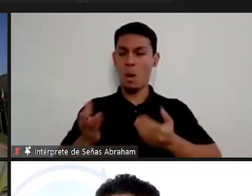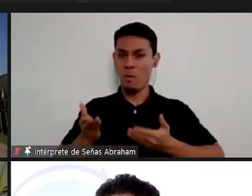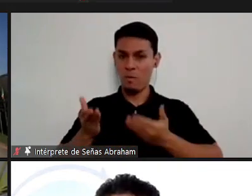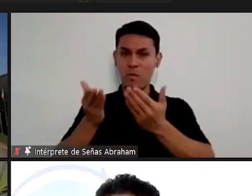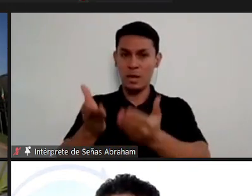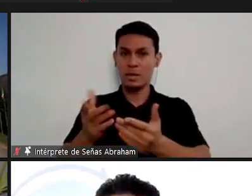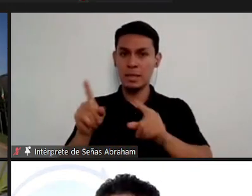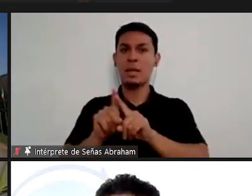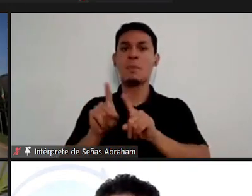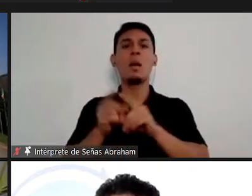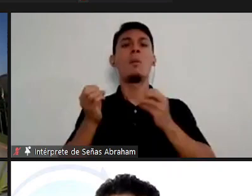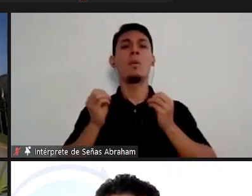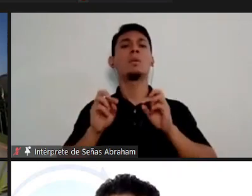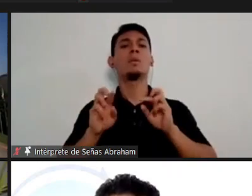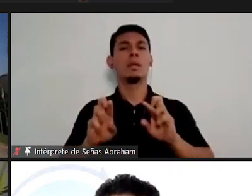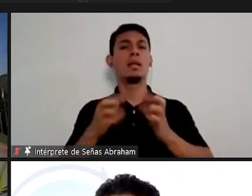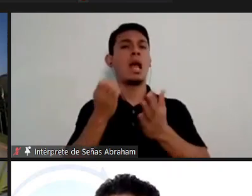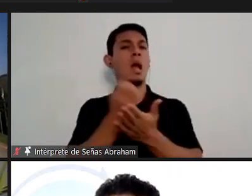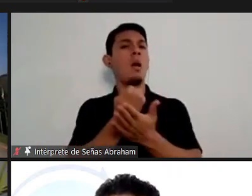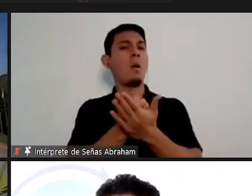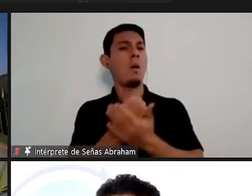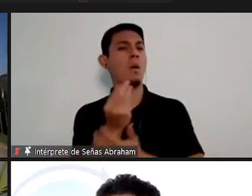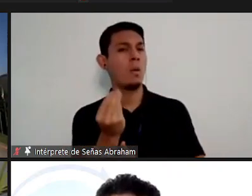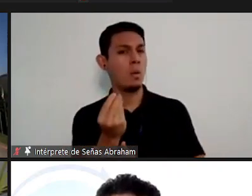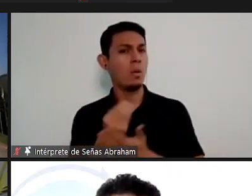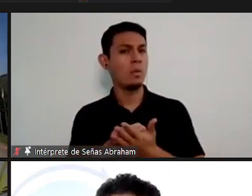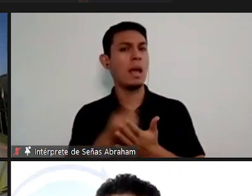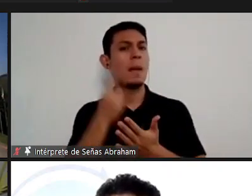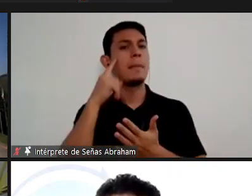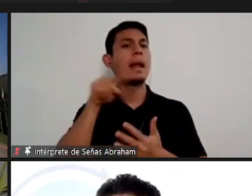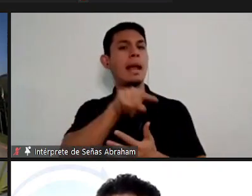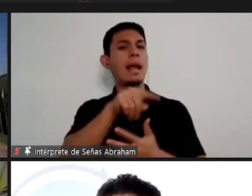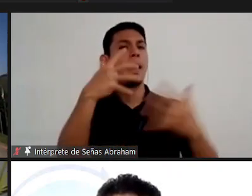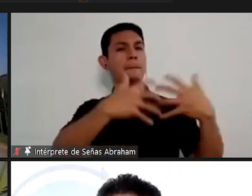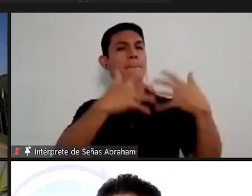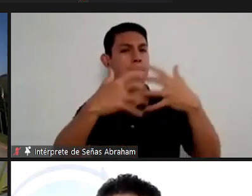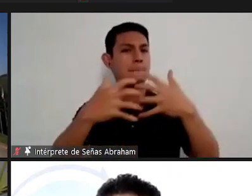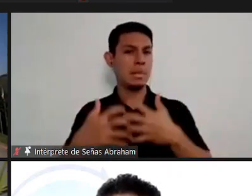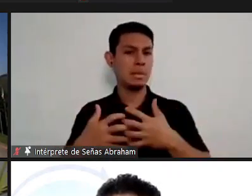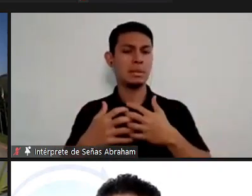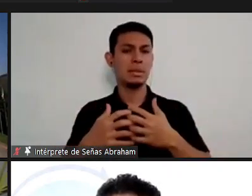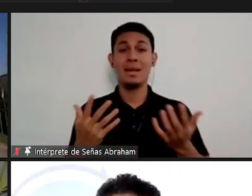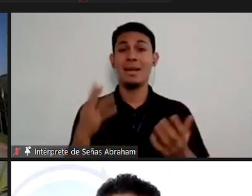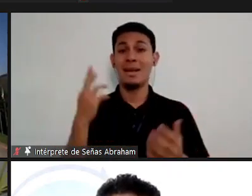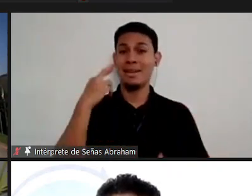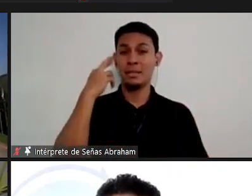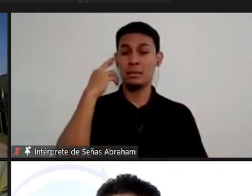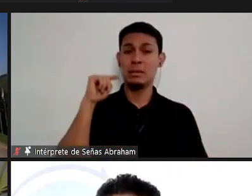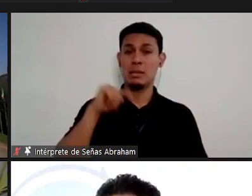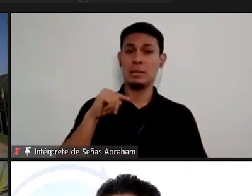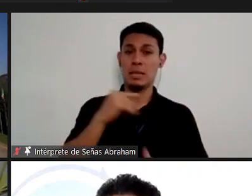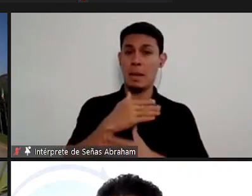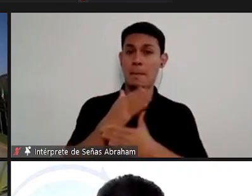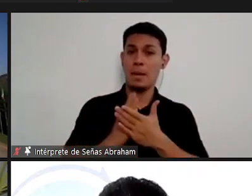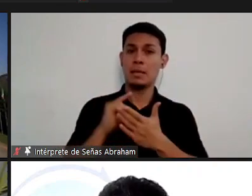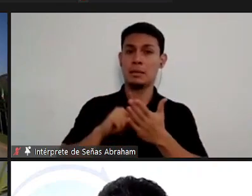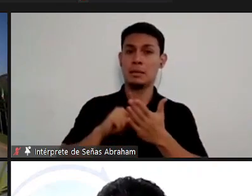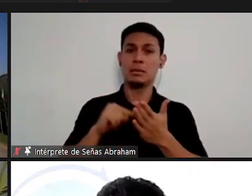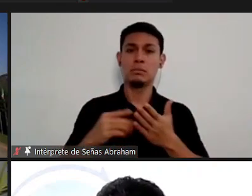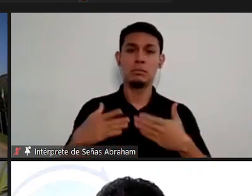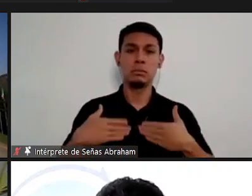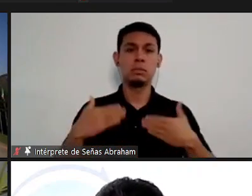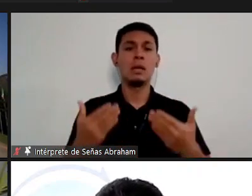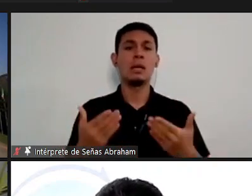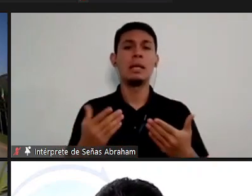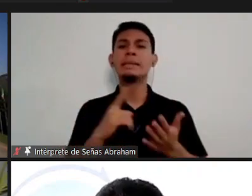a more sustainable economy offers economic opportunities for the companies as well so it is part of